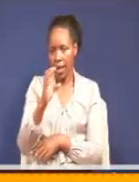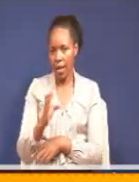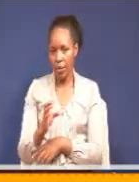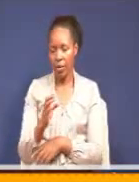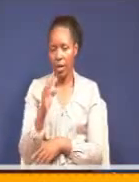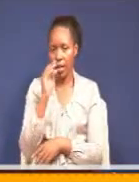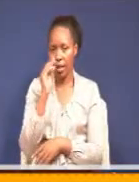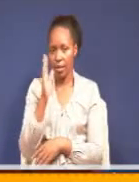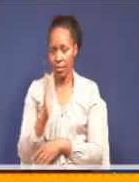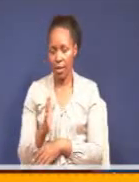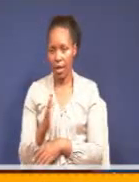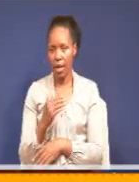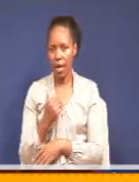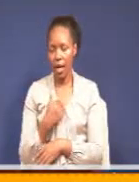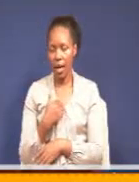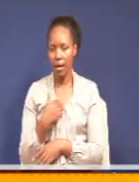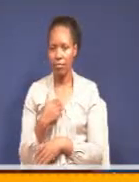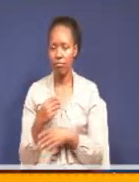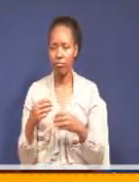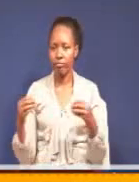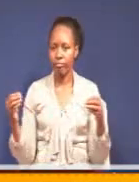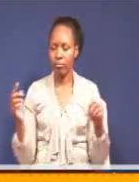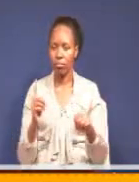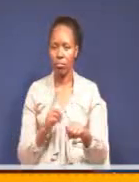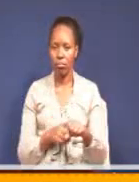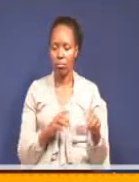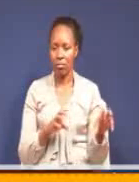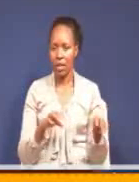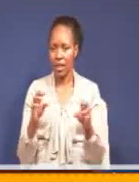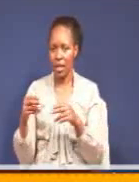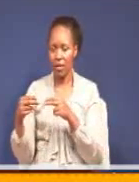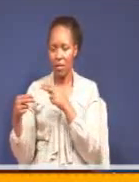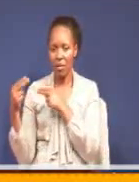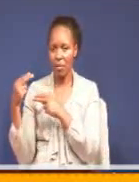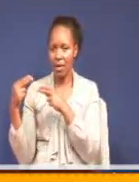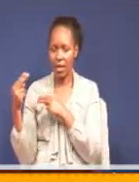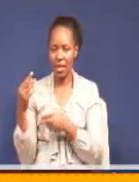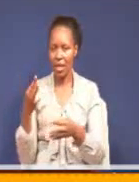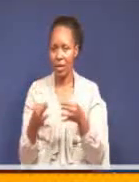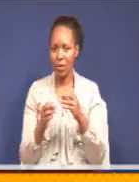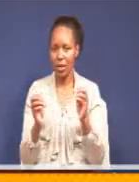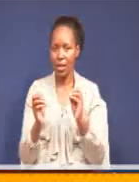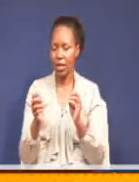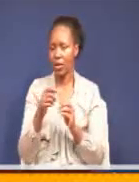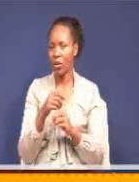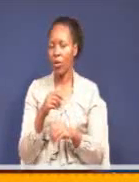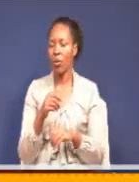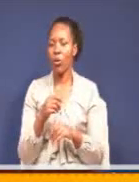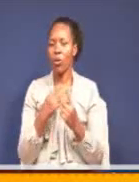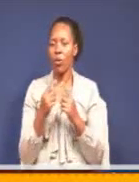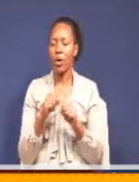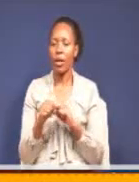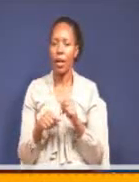speakers, for a long period of time, suffered some historical injustice in terms of road network. I don't